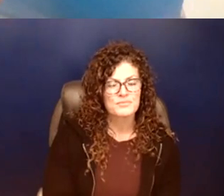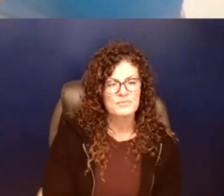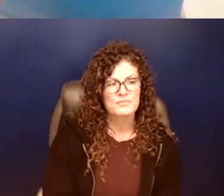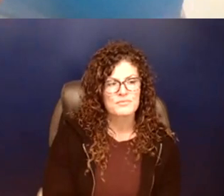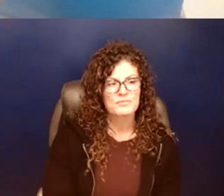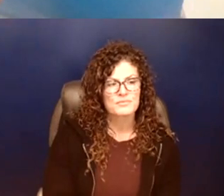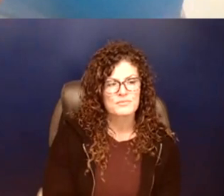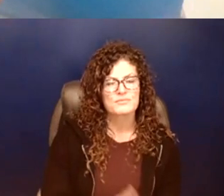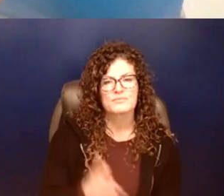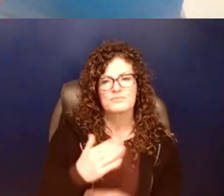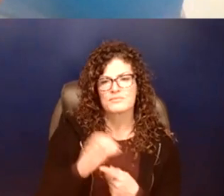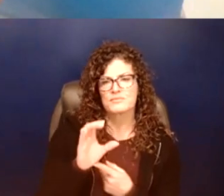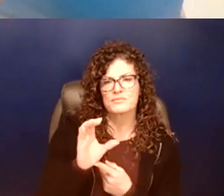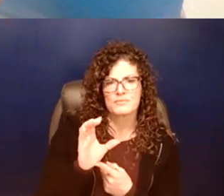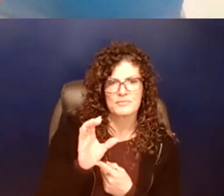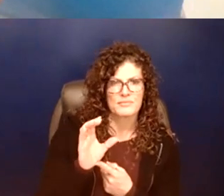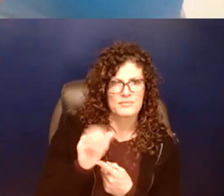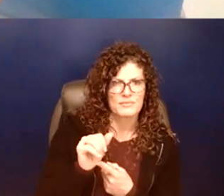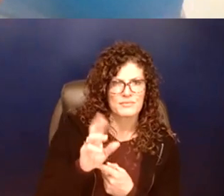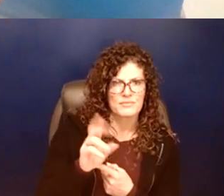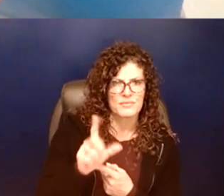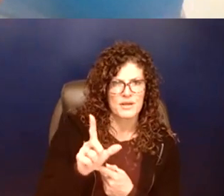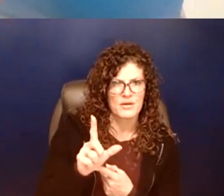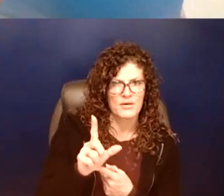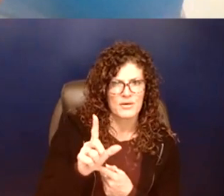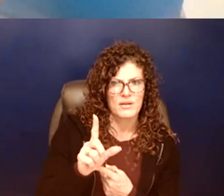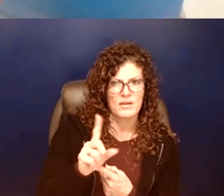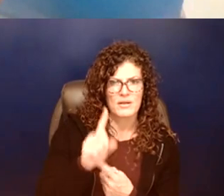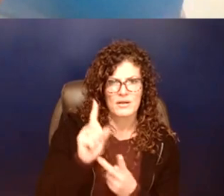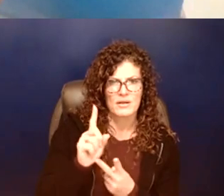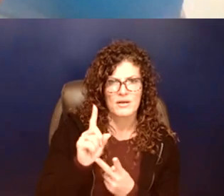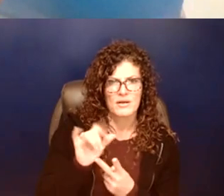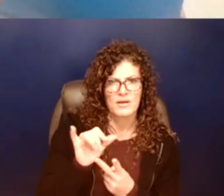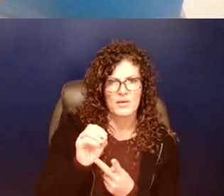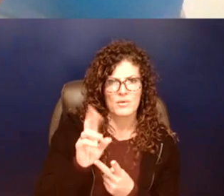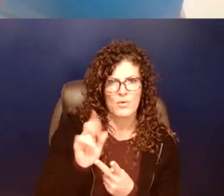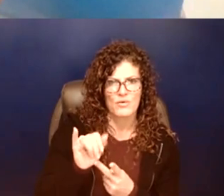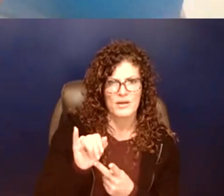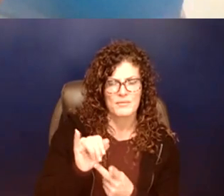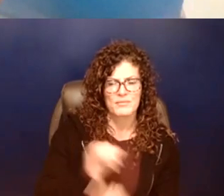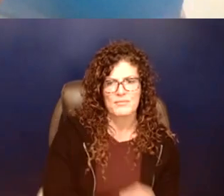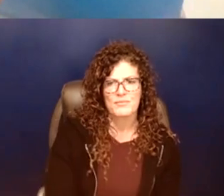speakers are Carol Zorro and Yori Losordo.